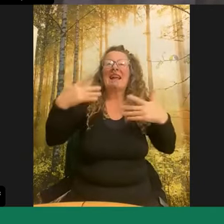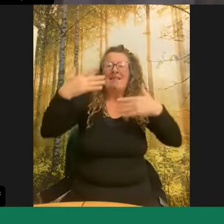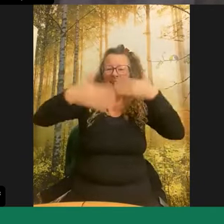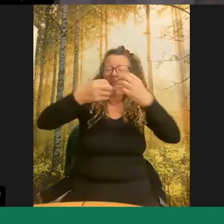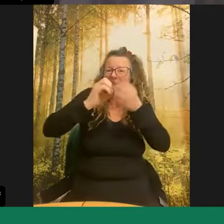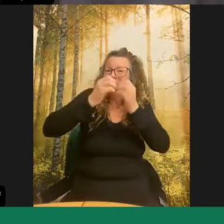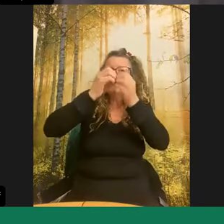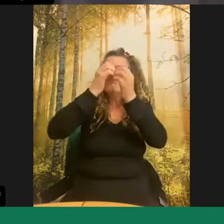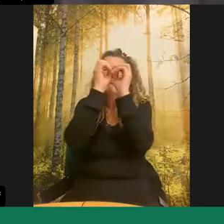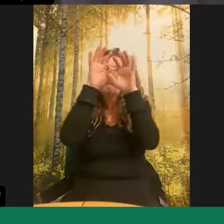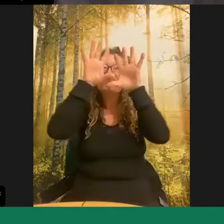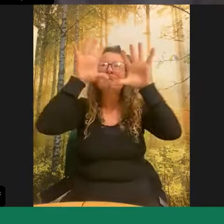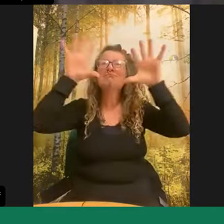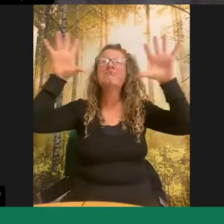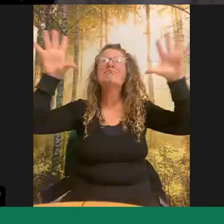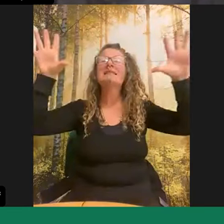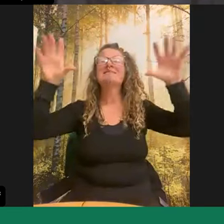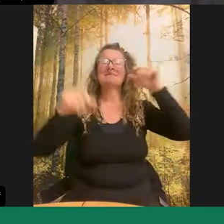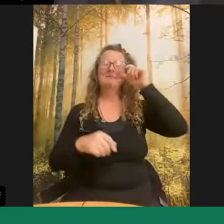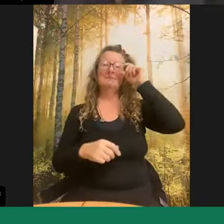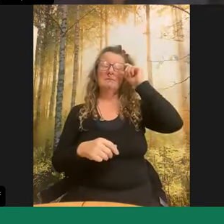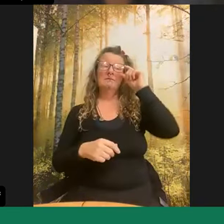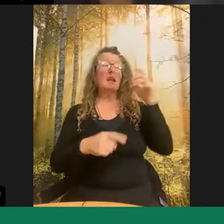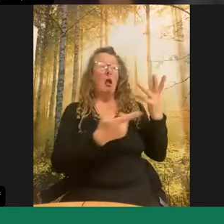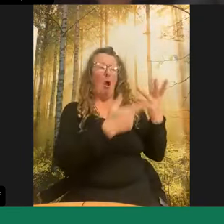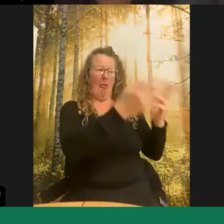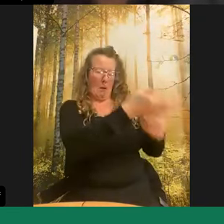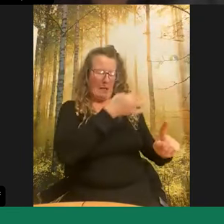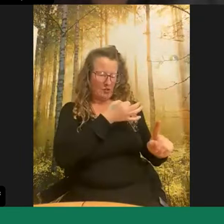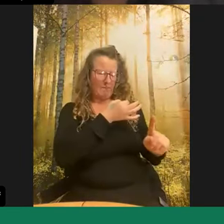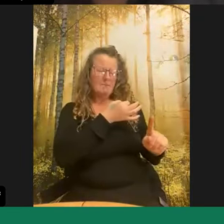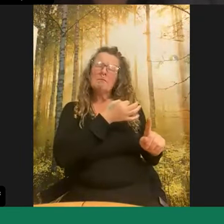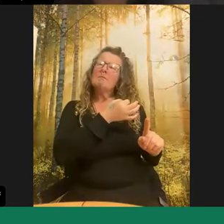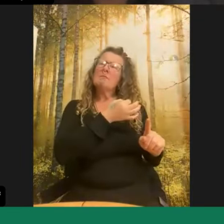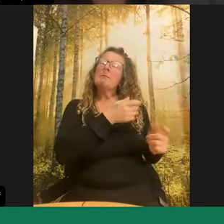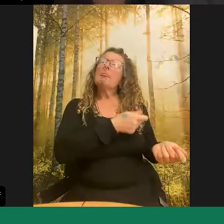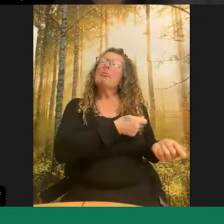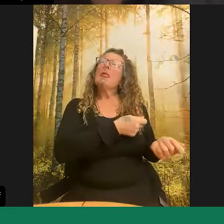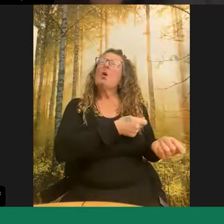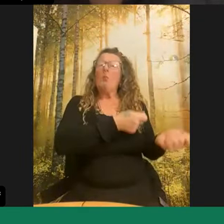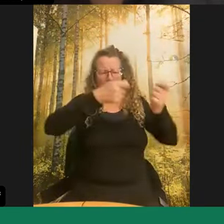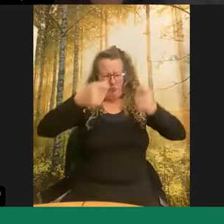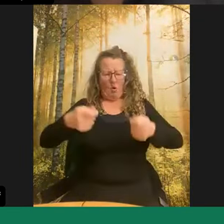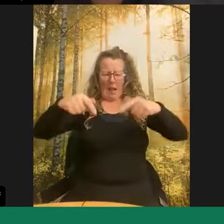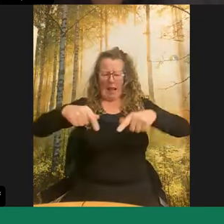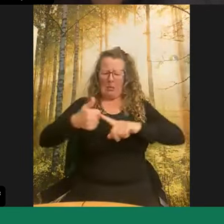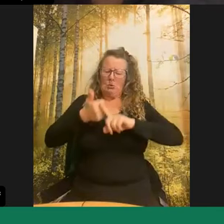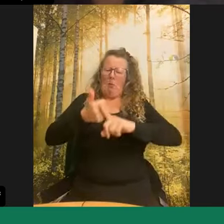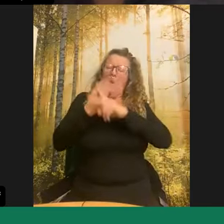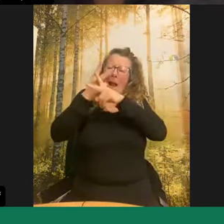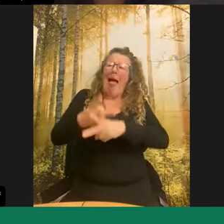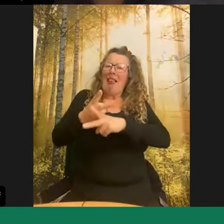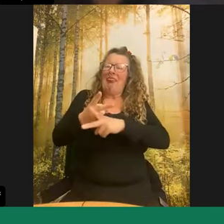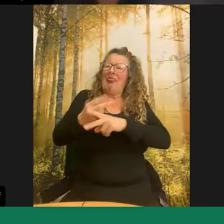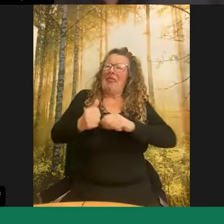Yeah. Another question we have, although we were brought to support health, I love the thought process of what else